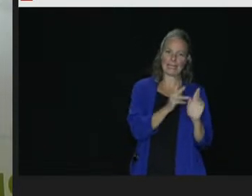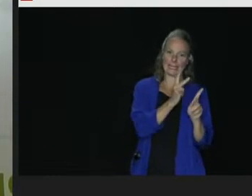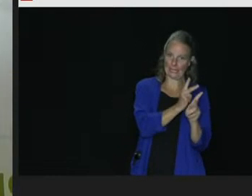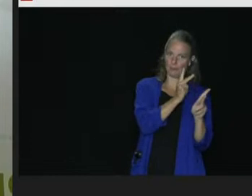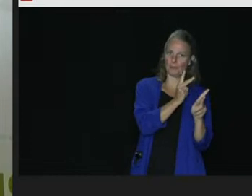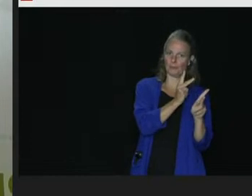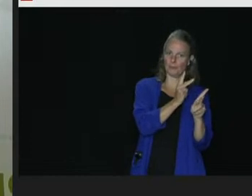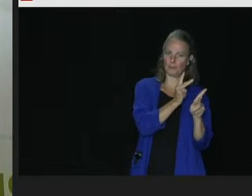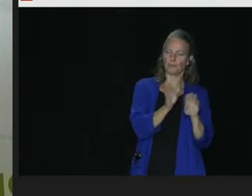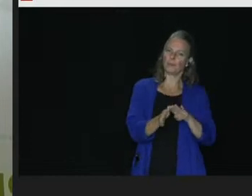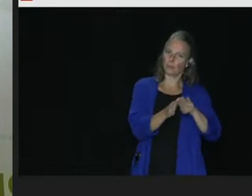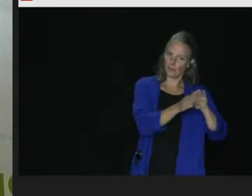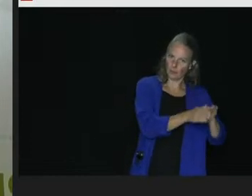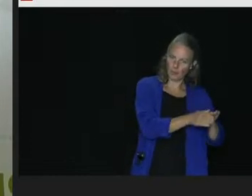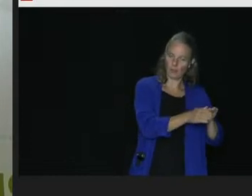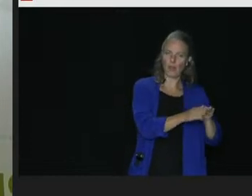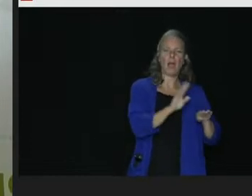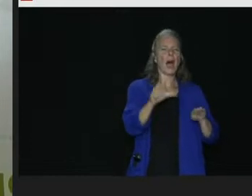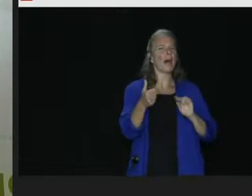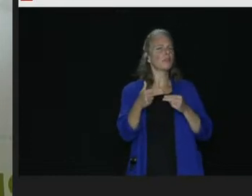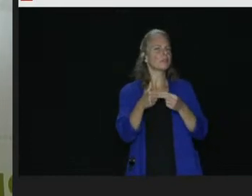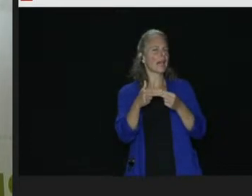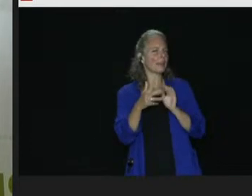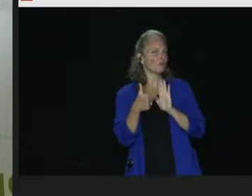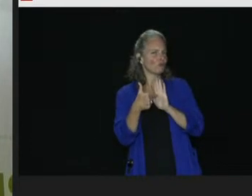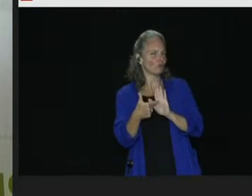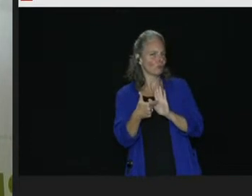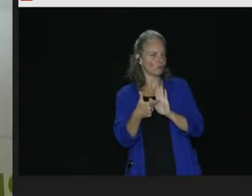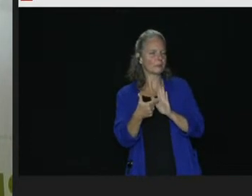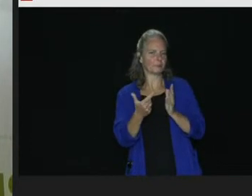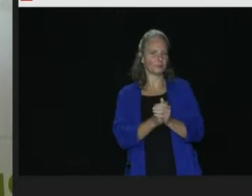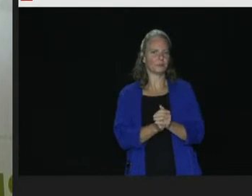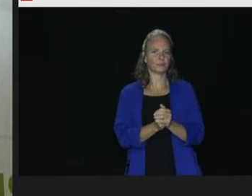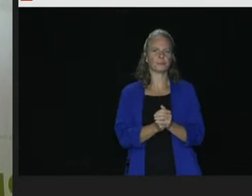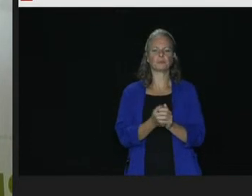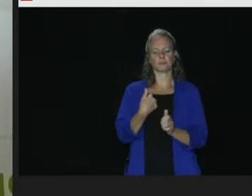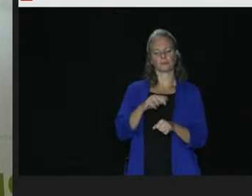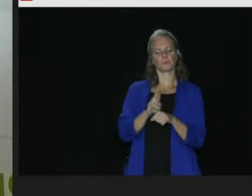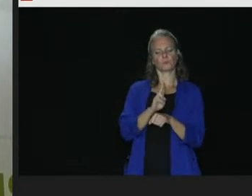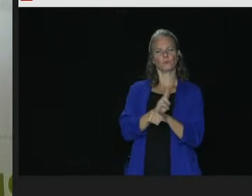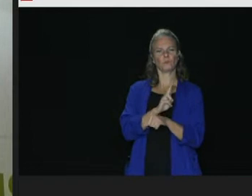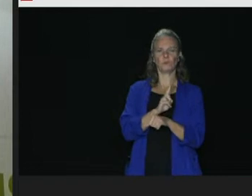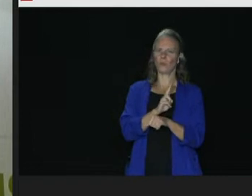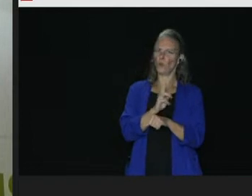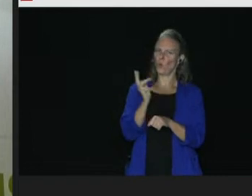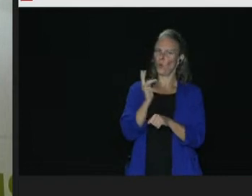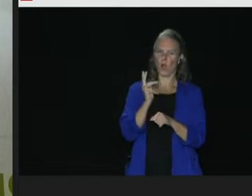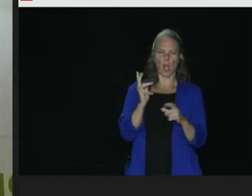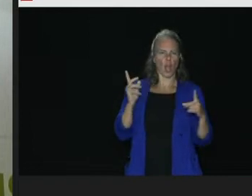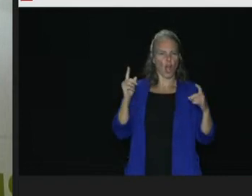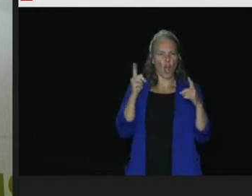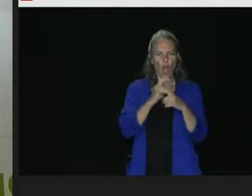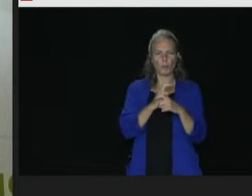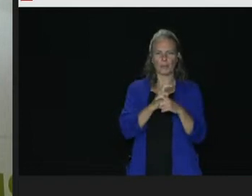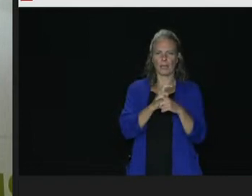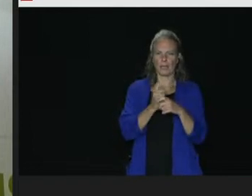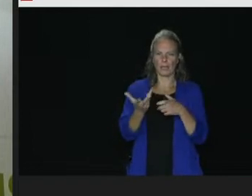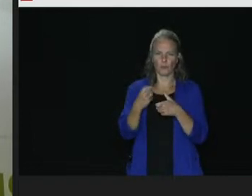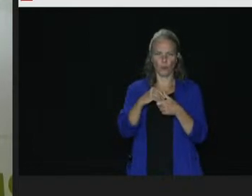The next slide you will see is one that uses a much more complex dynamic